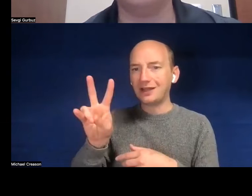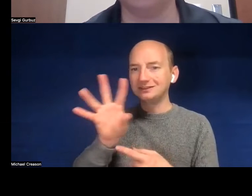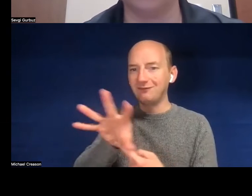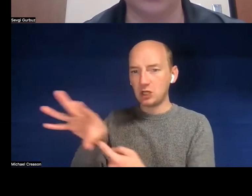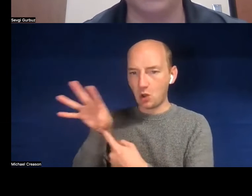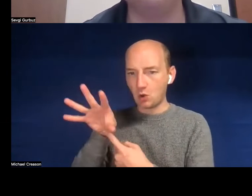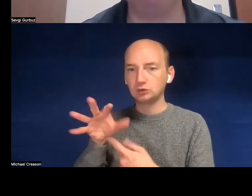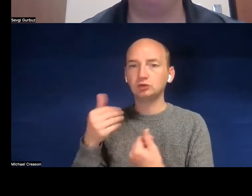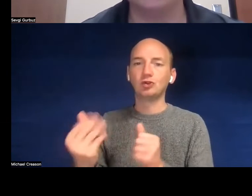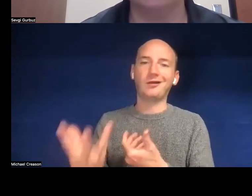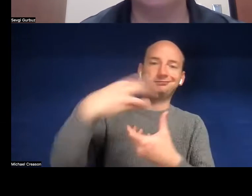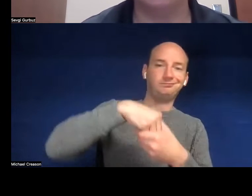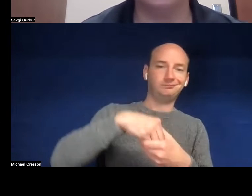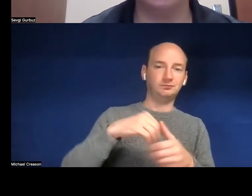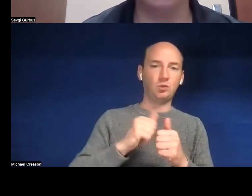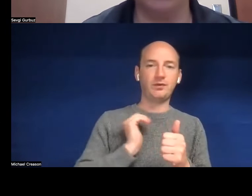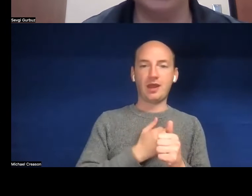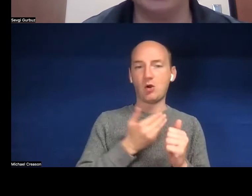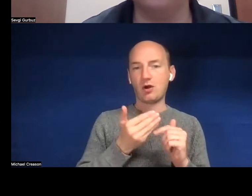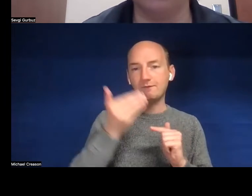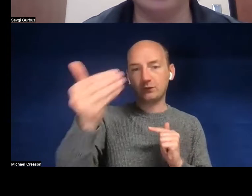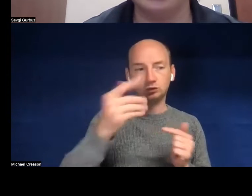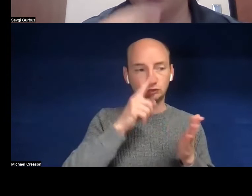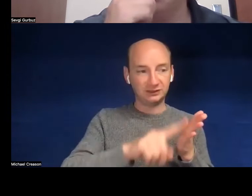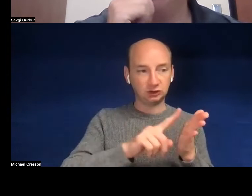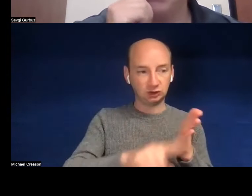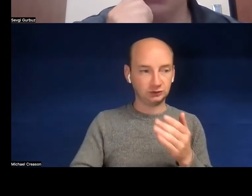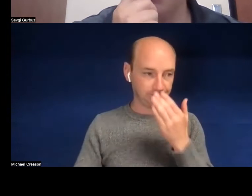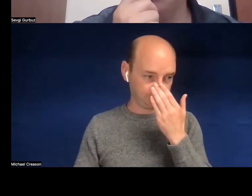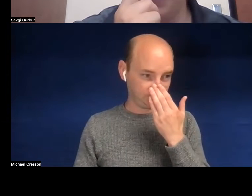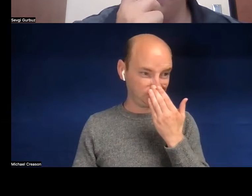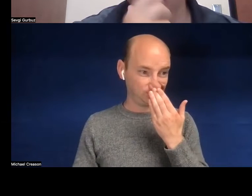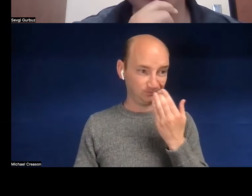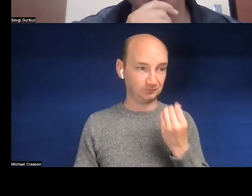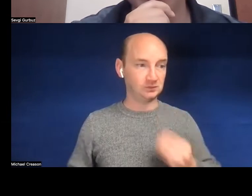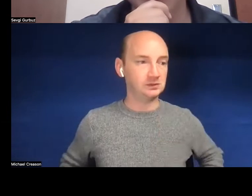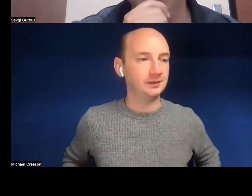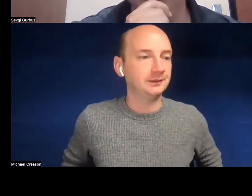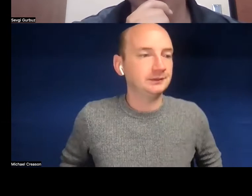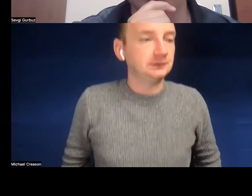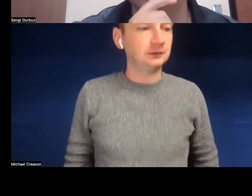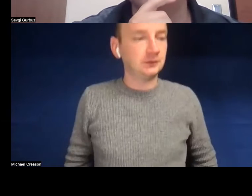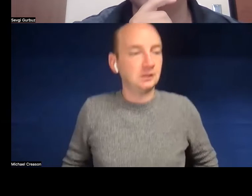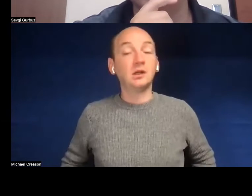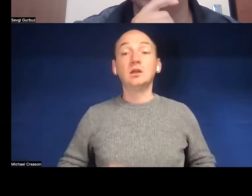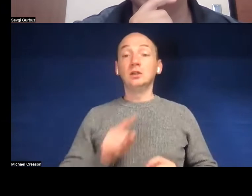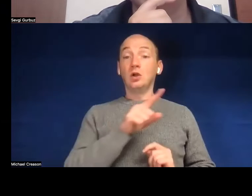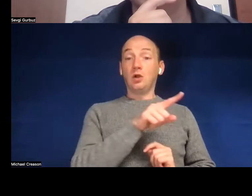basis for our future work. So this is where we kind of are right now. I want to show you this image